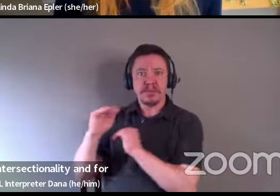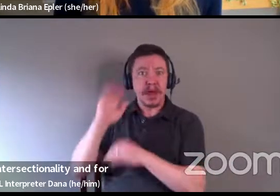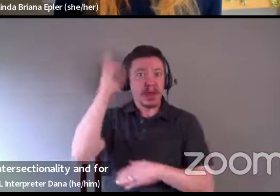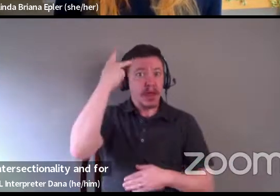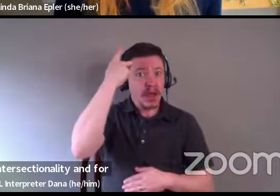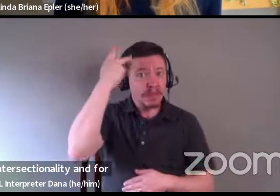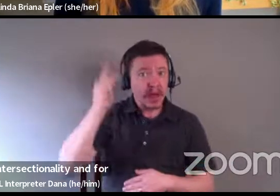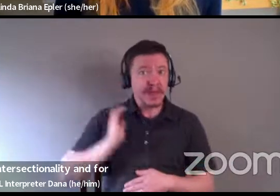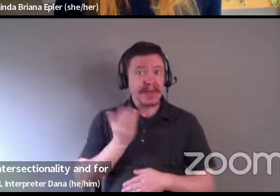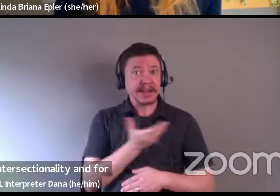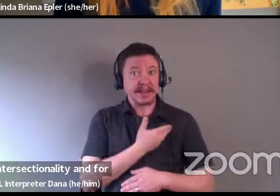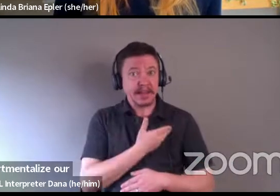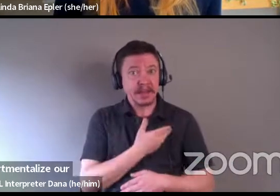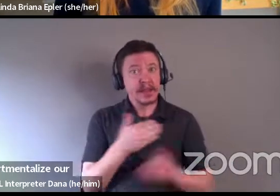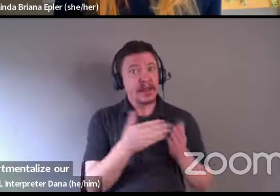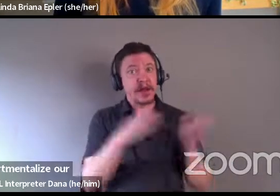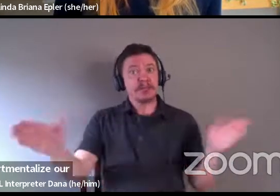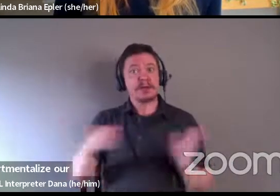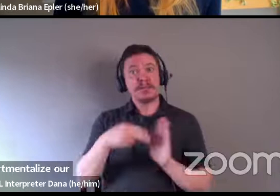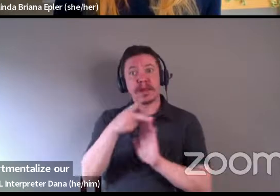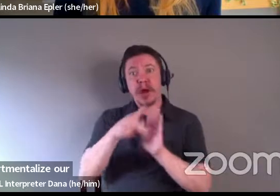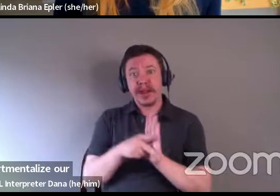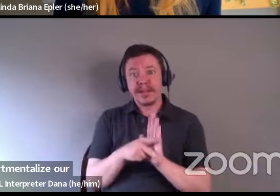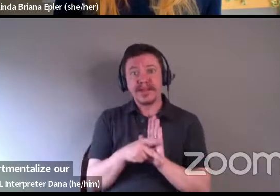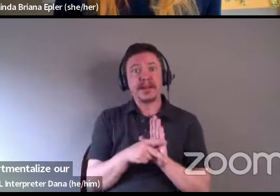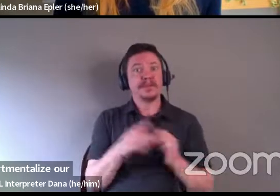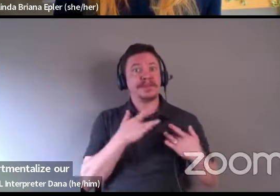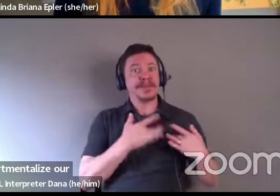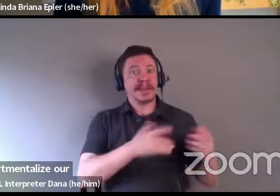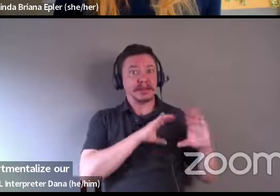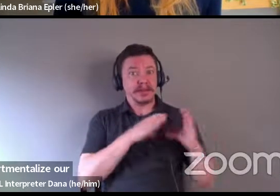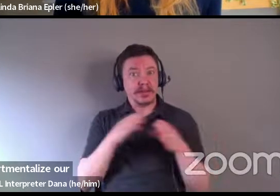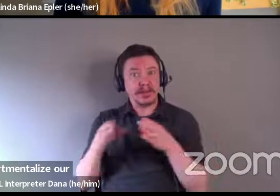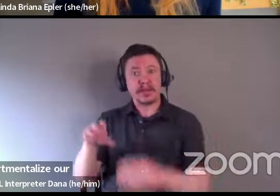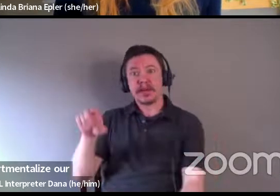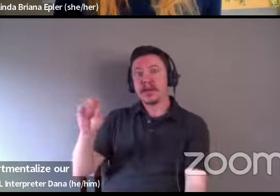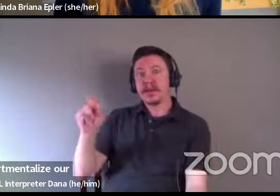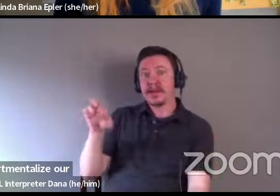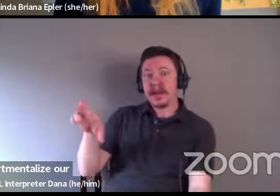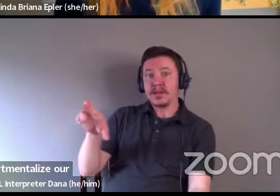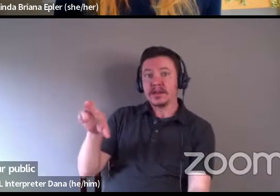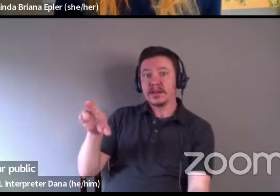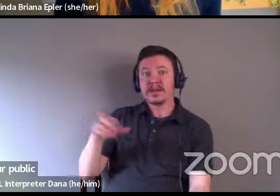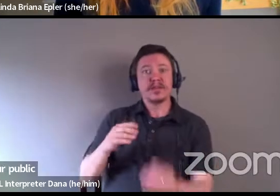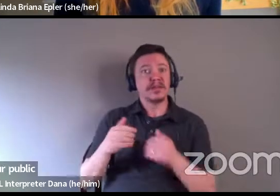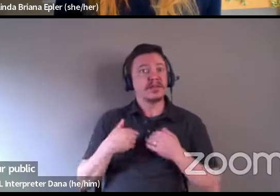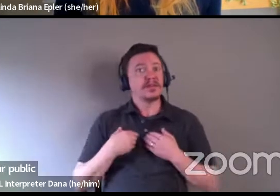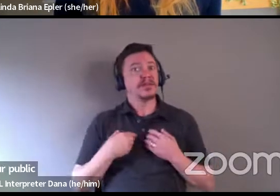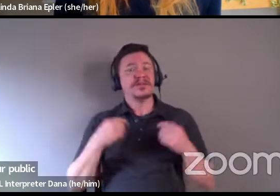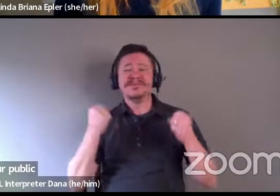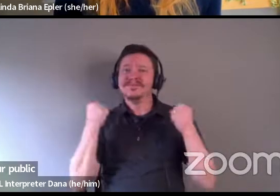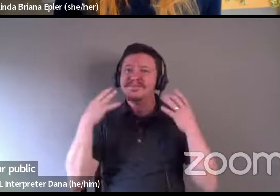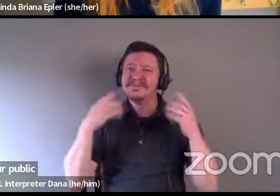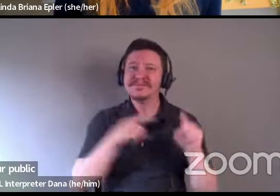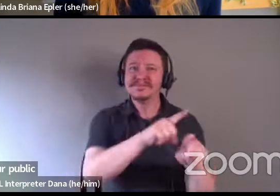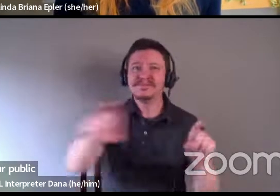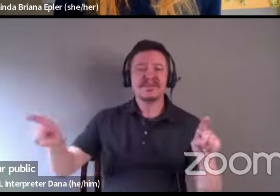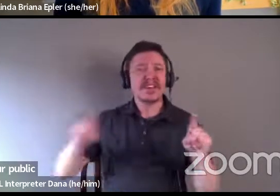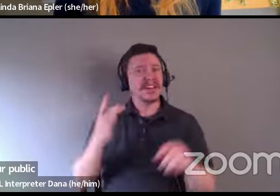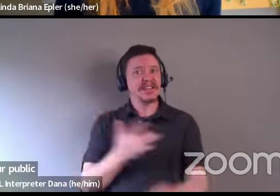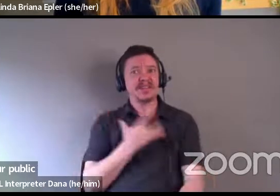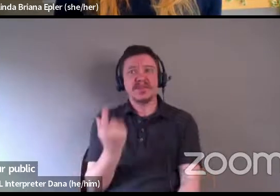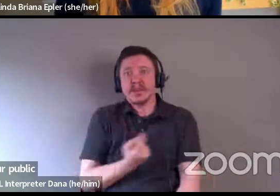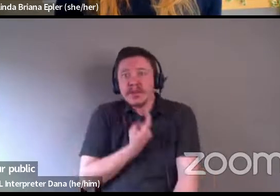and our public policy, as Eleanor mentioned, it's going to be lonely for so many of us, and we'll